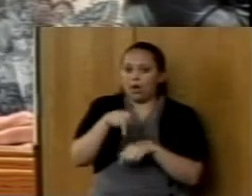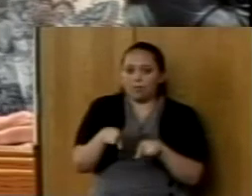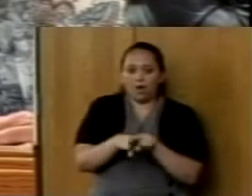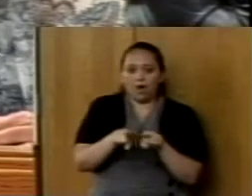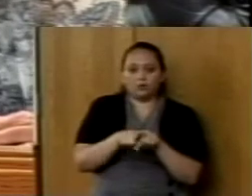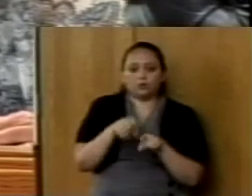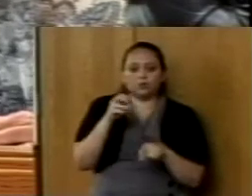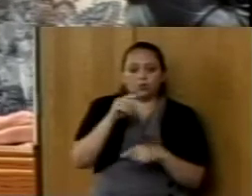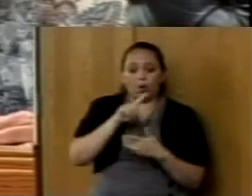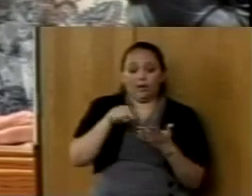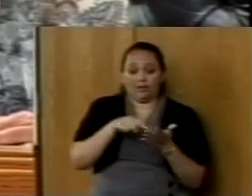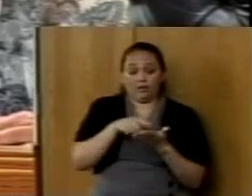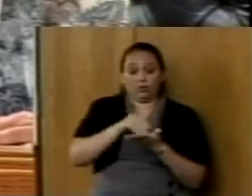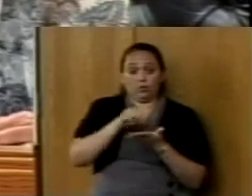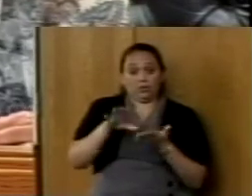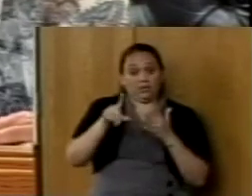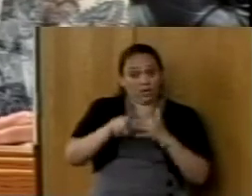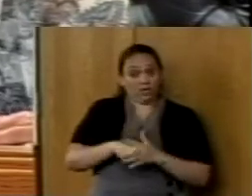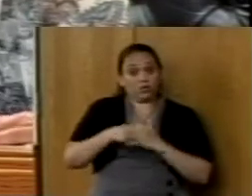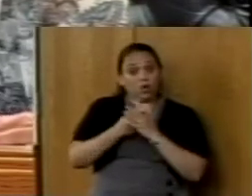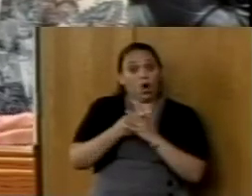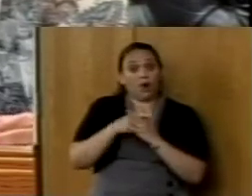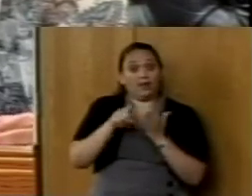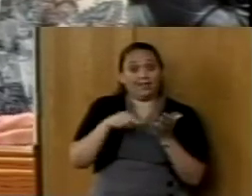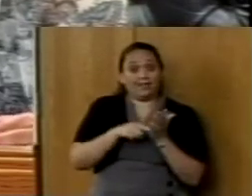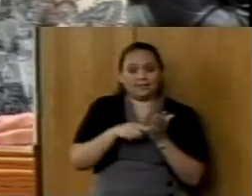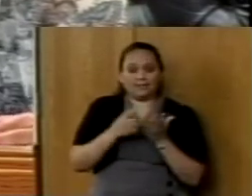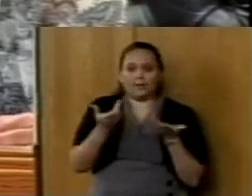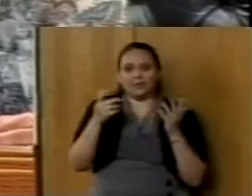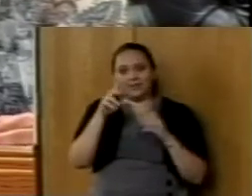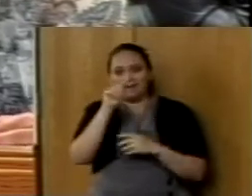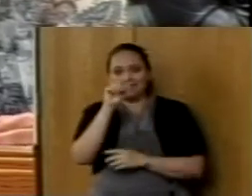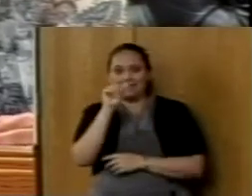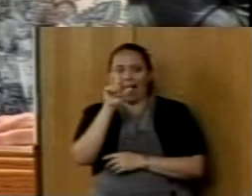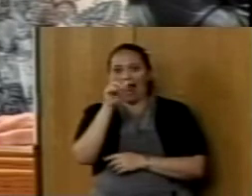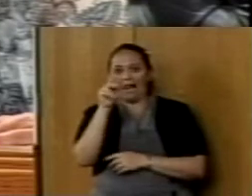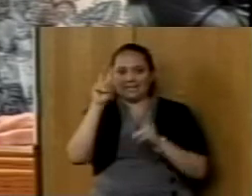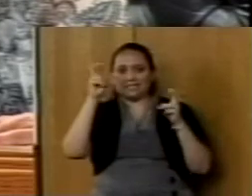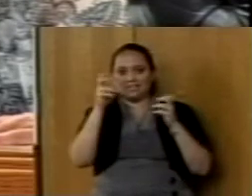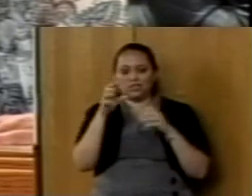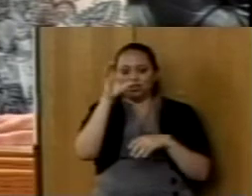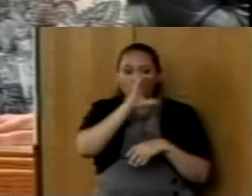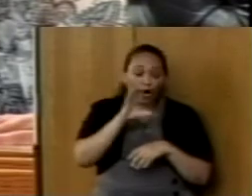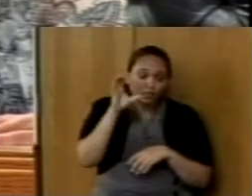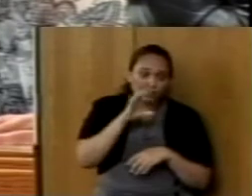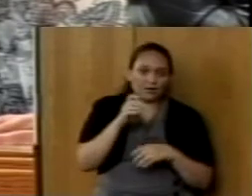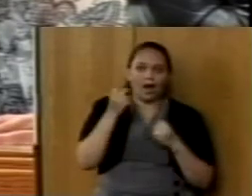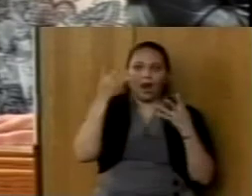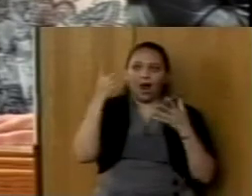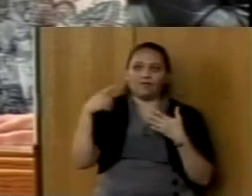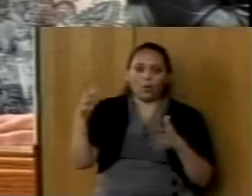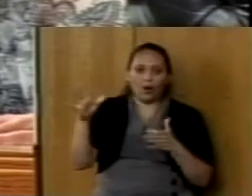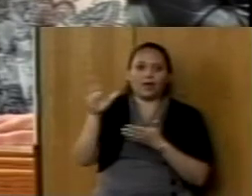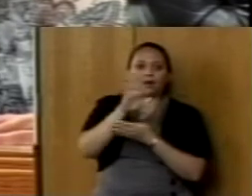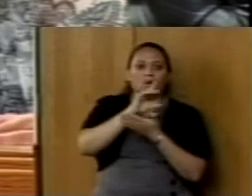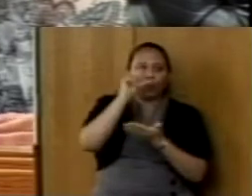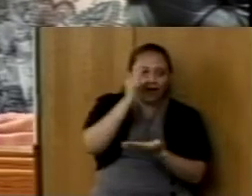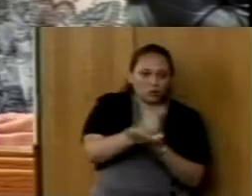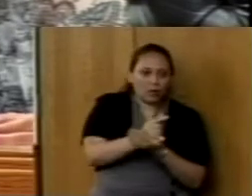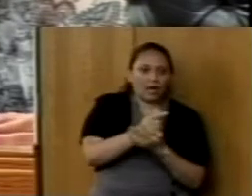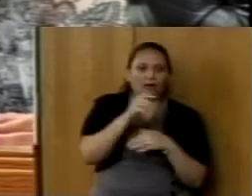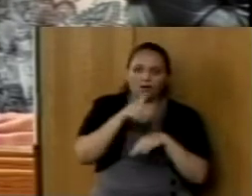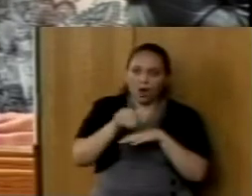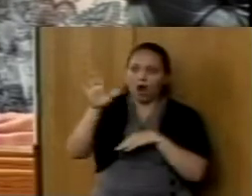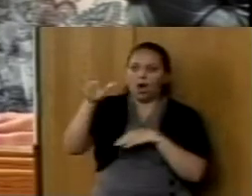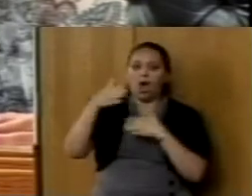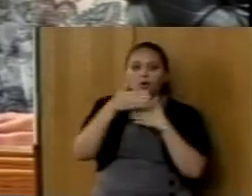these students that started this talent search, probably a lot of them have already graduated and gone on to post-secondary